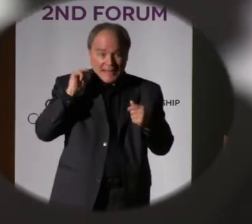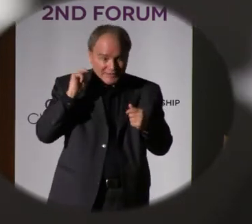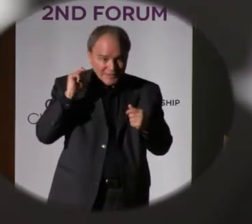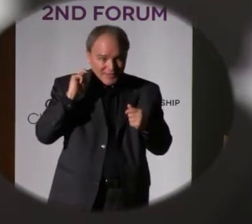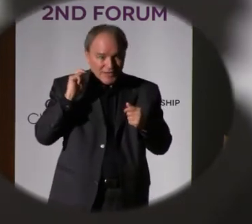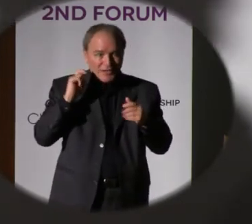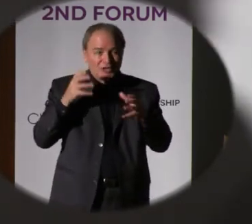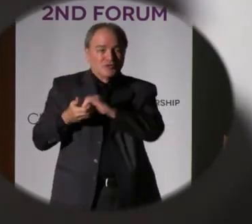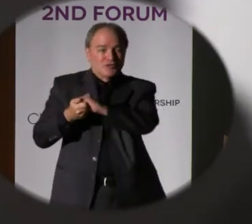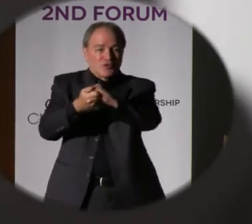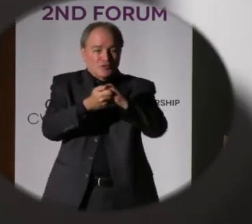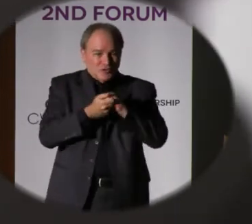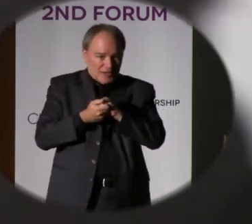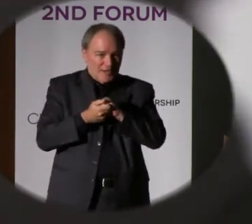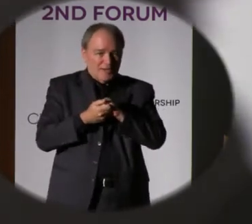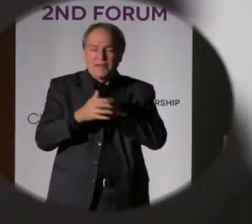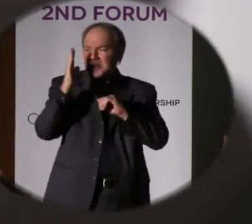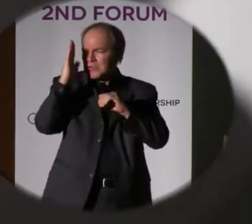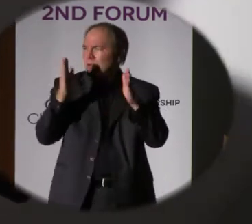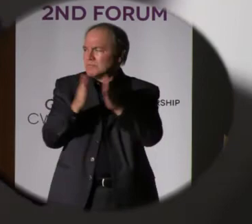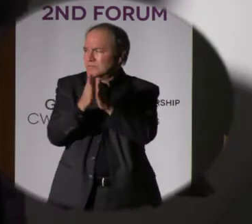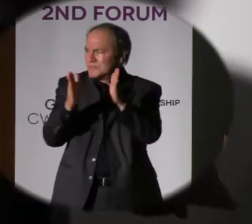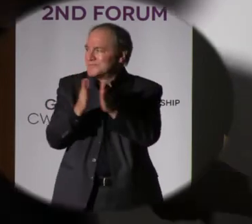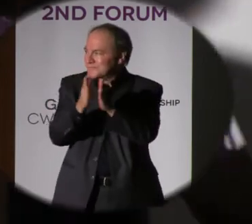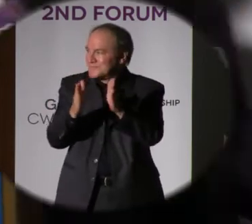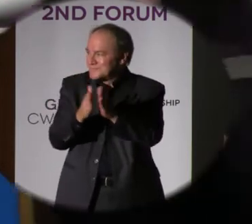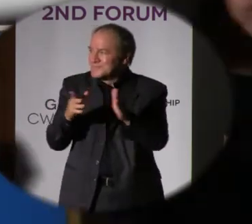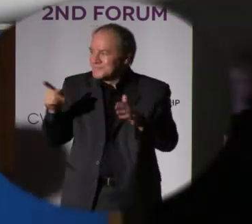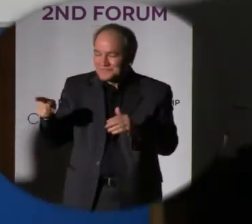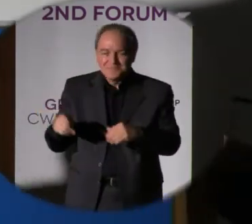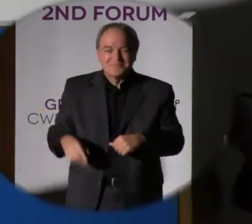us about the national partnership. Thank you.